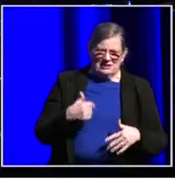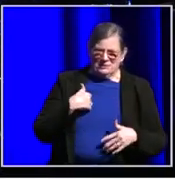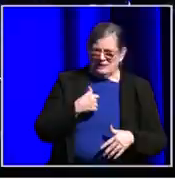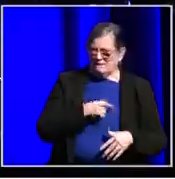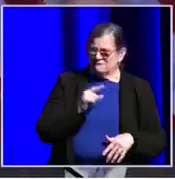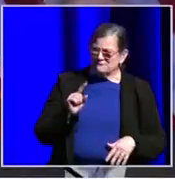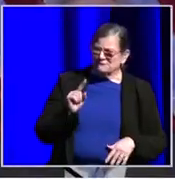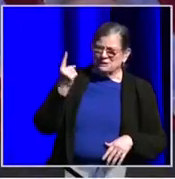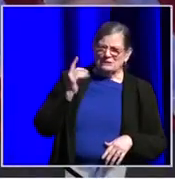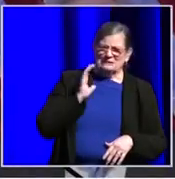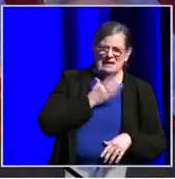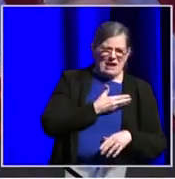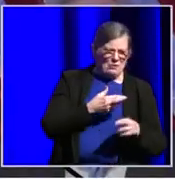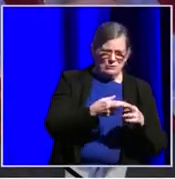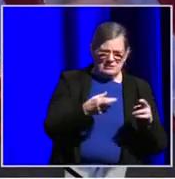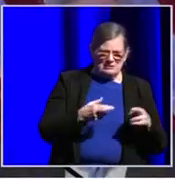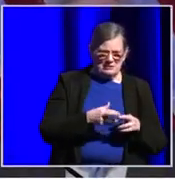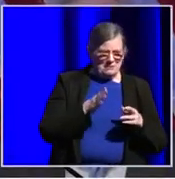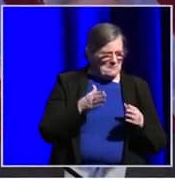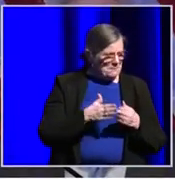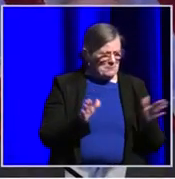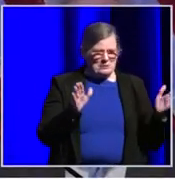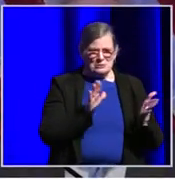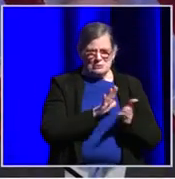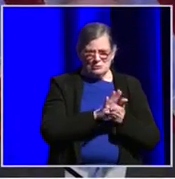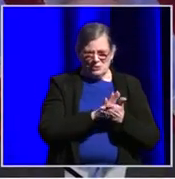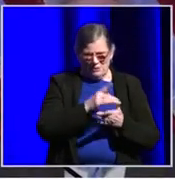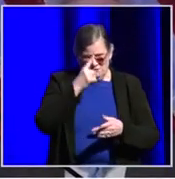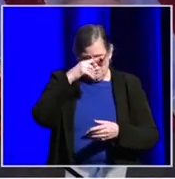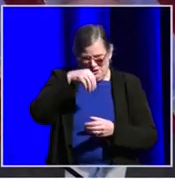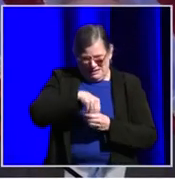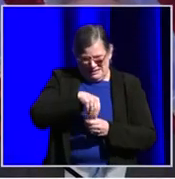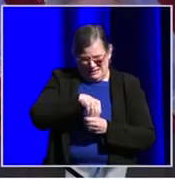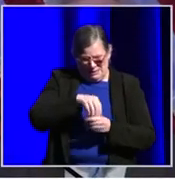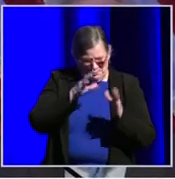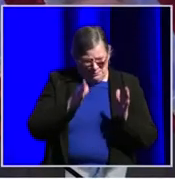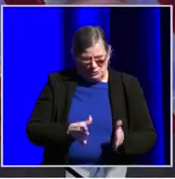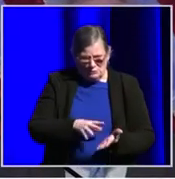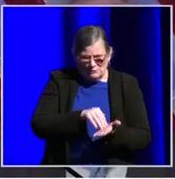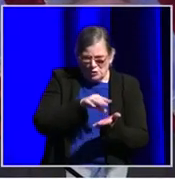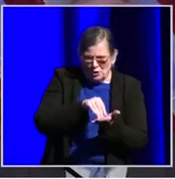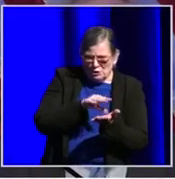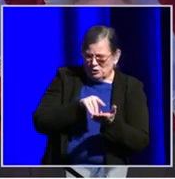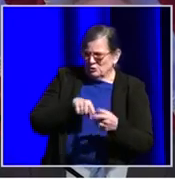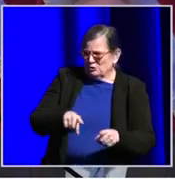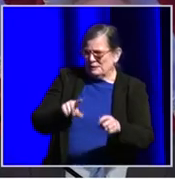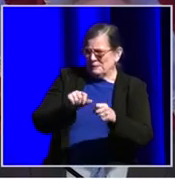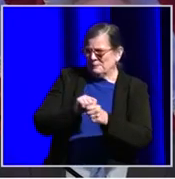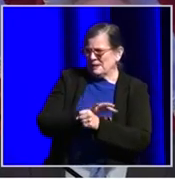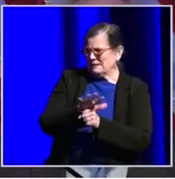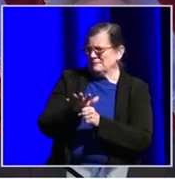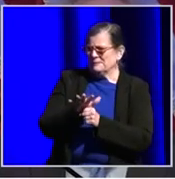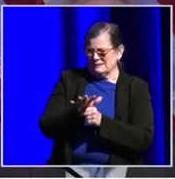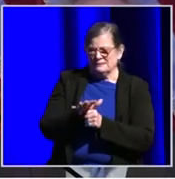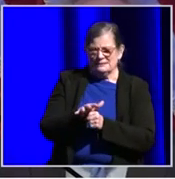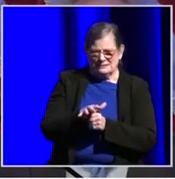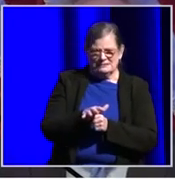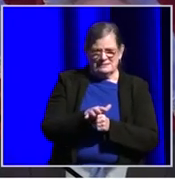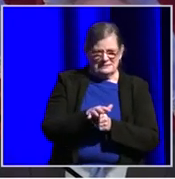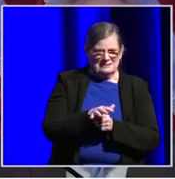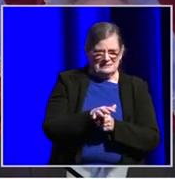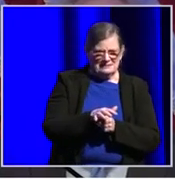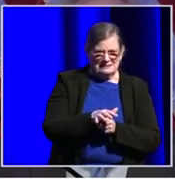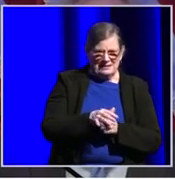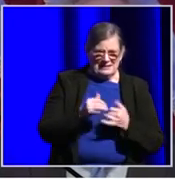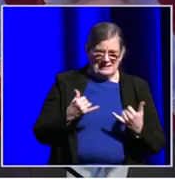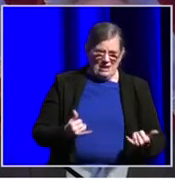public schools open for in-person learning during the pandemic. And now, the only